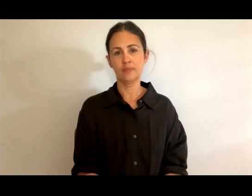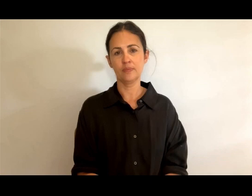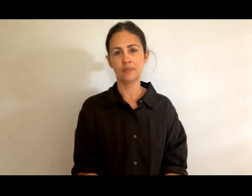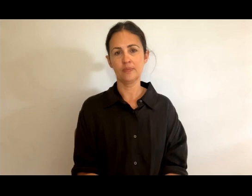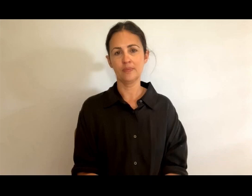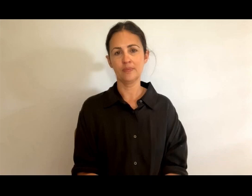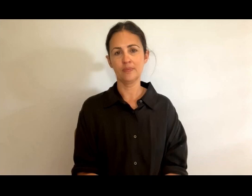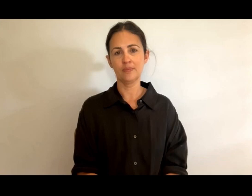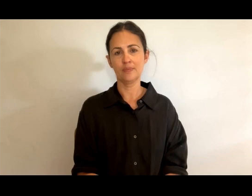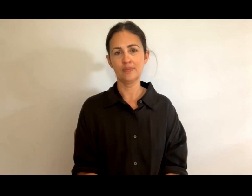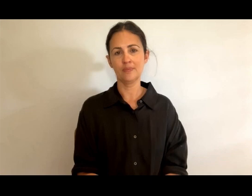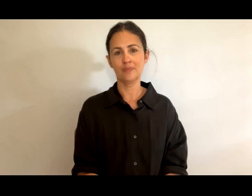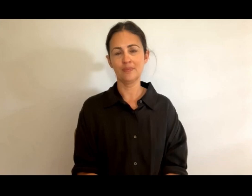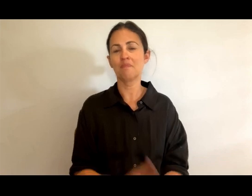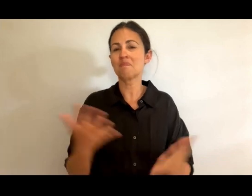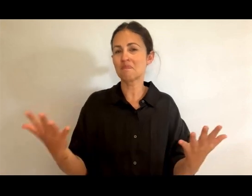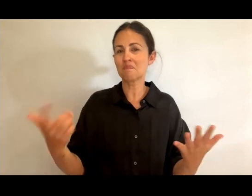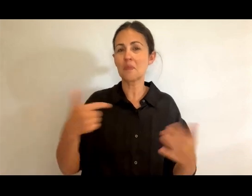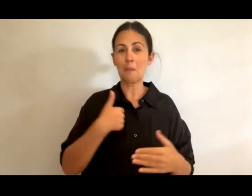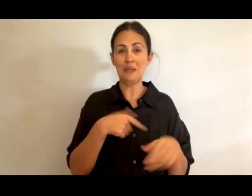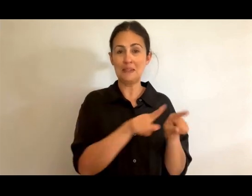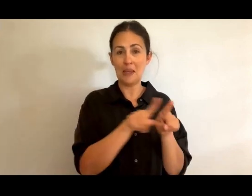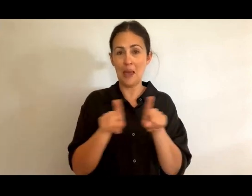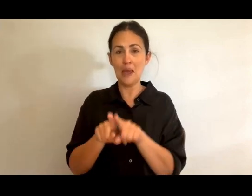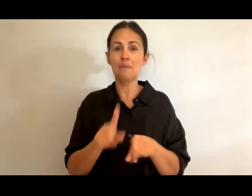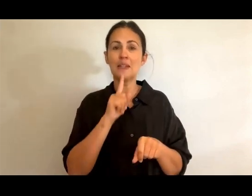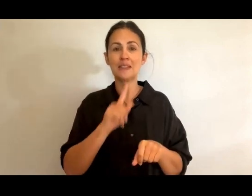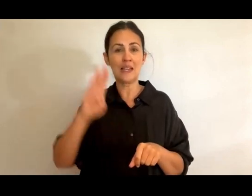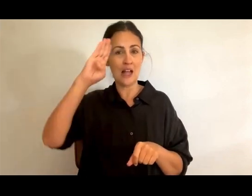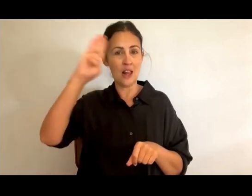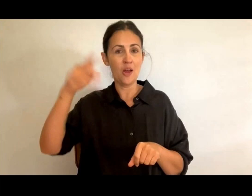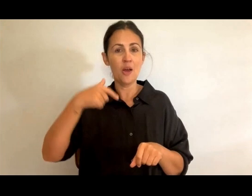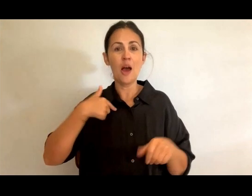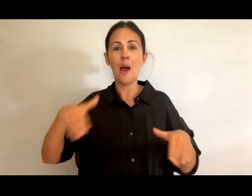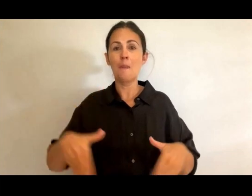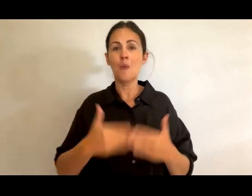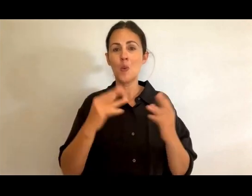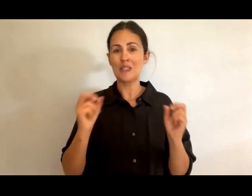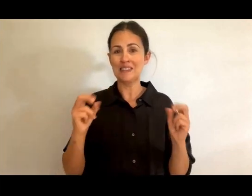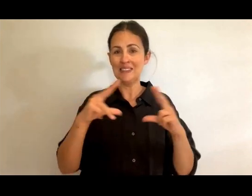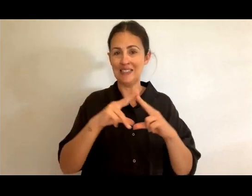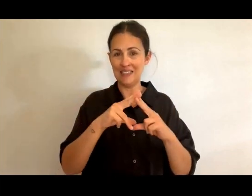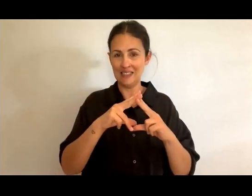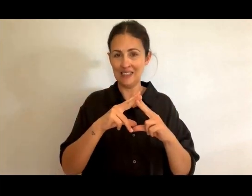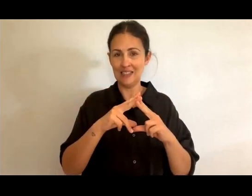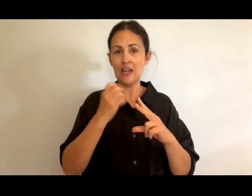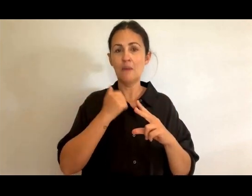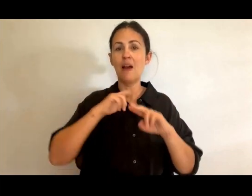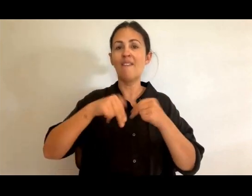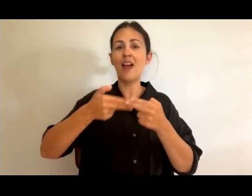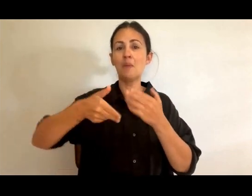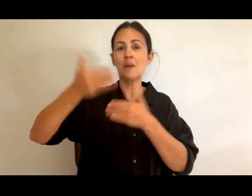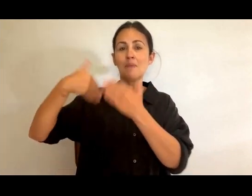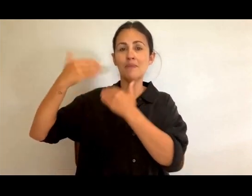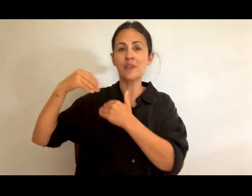say hello, and I was actually born in Sydney on Gadigal territories. My ancestors come from Scotland, Ireland and